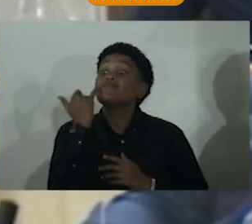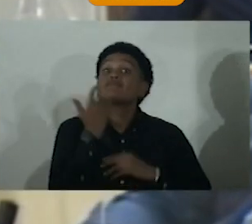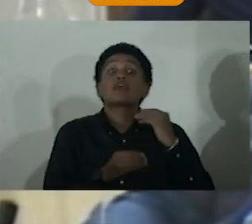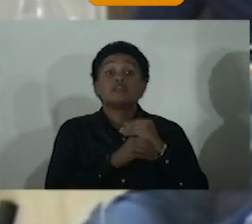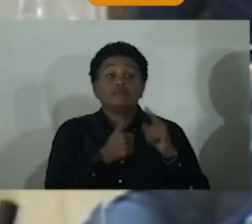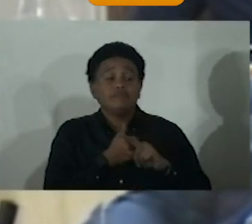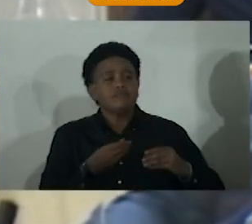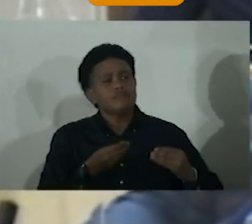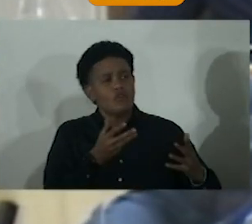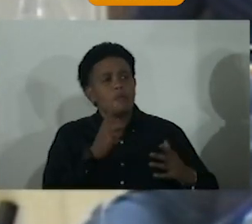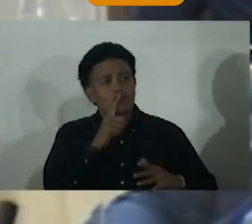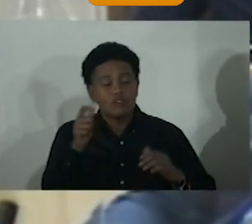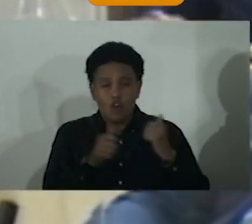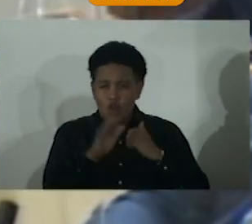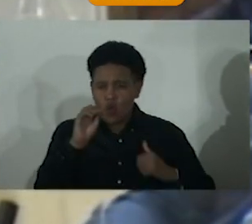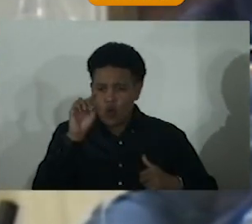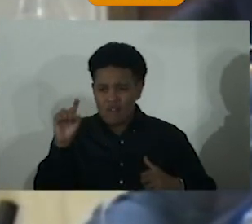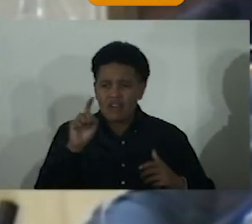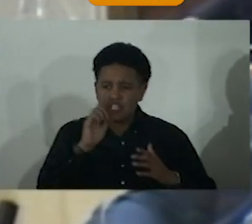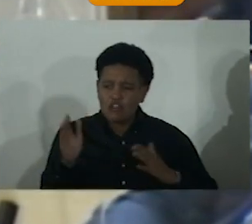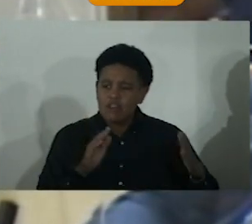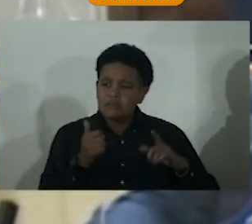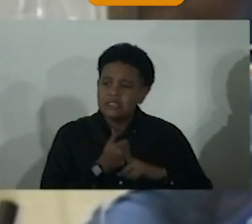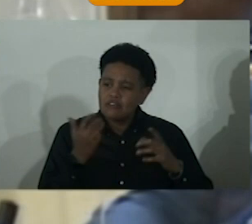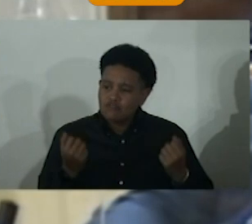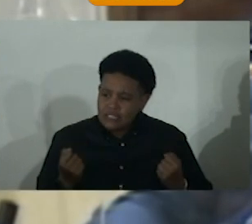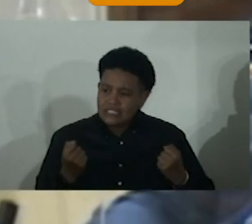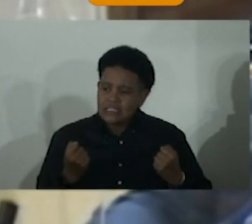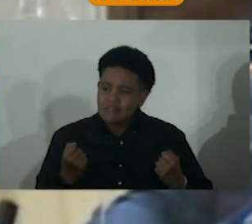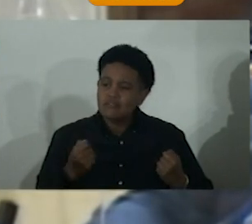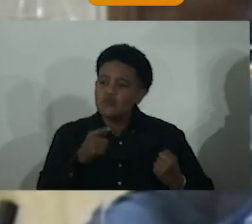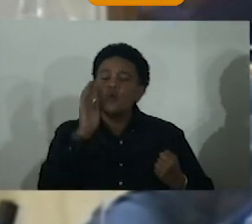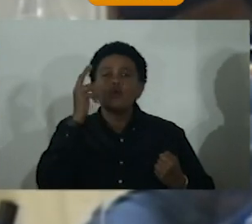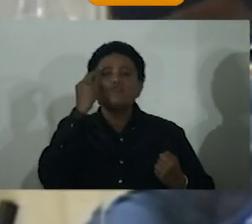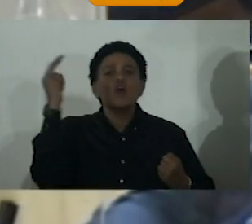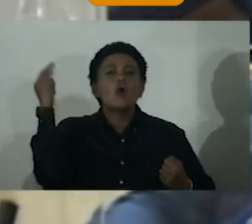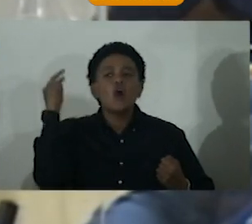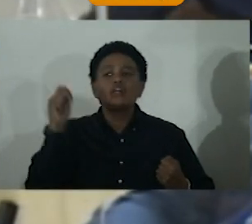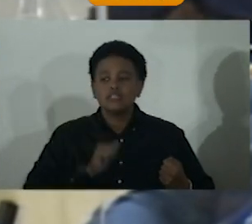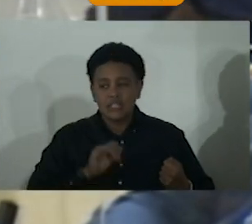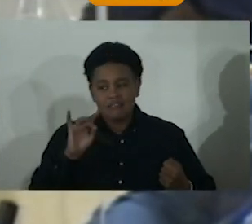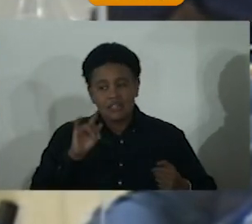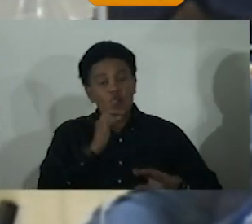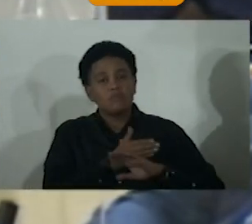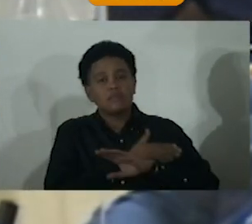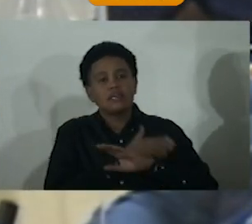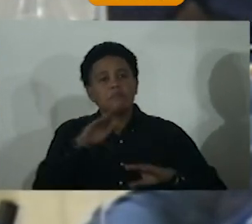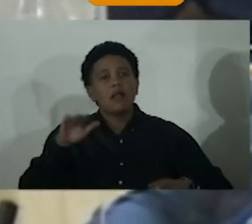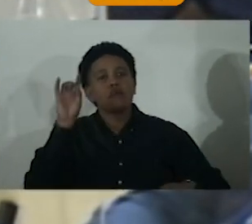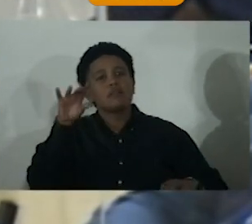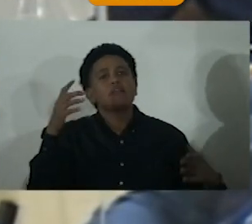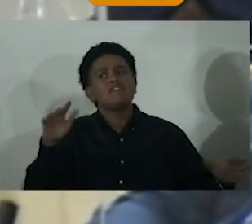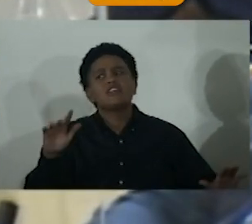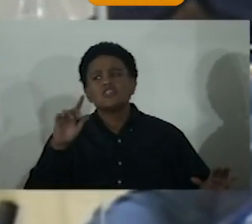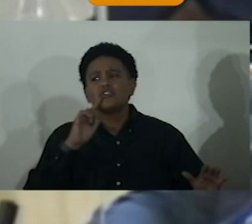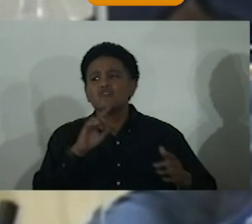additional supplies under the COVAX arrangements are received, and you will recall that I did update the Honourable House as to